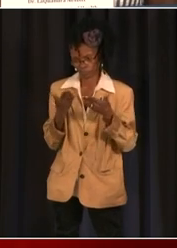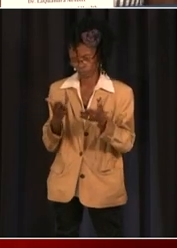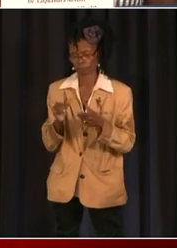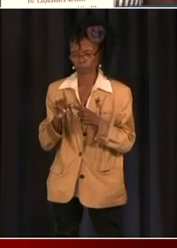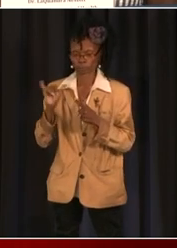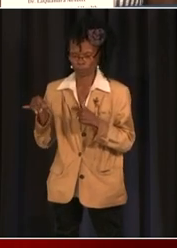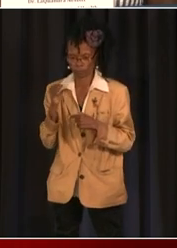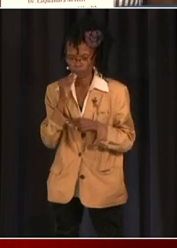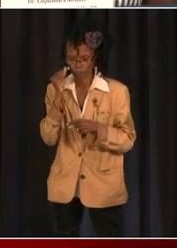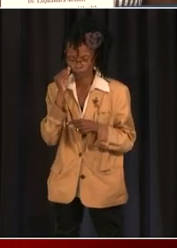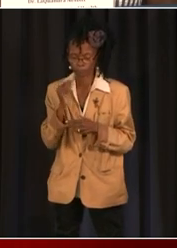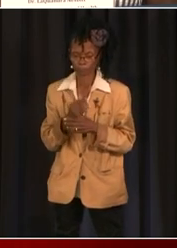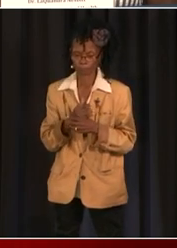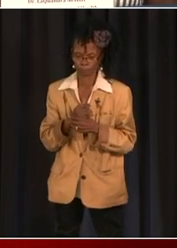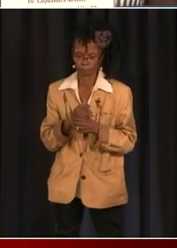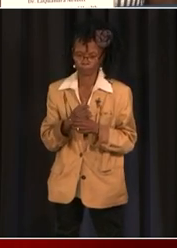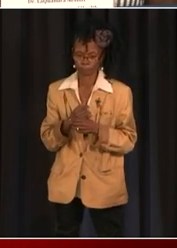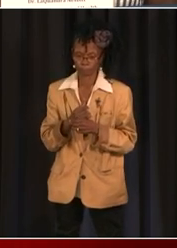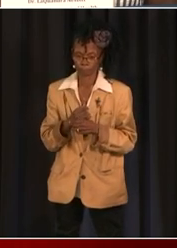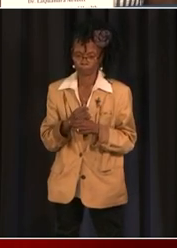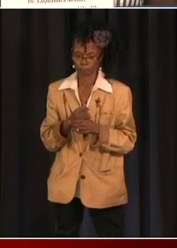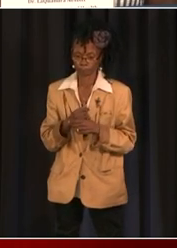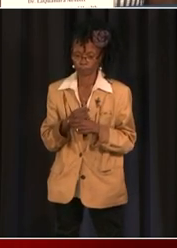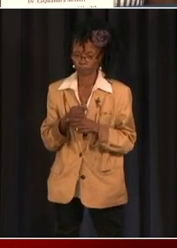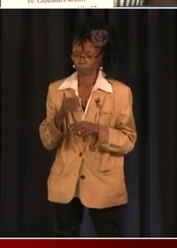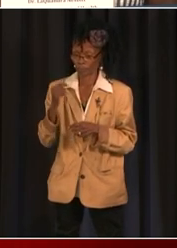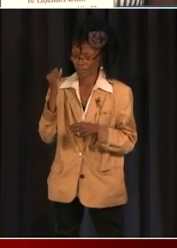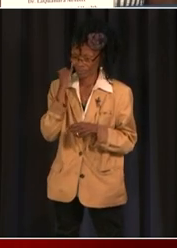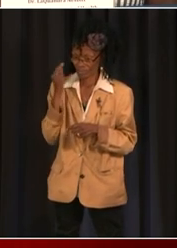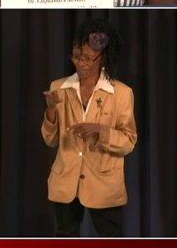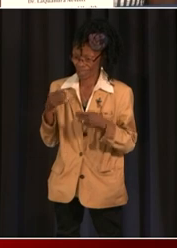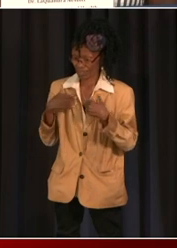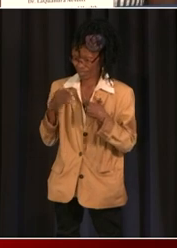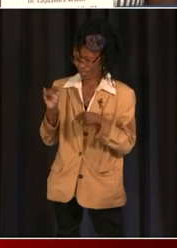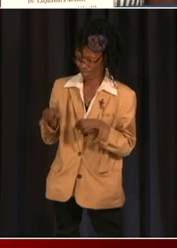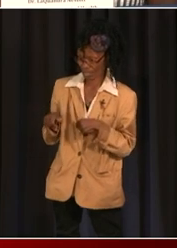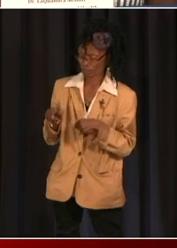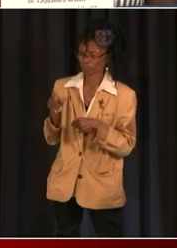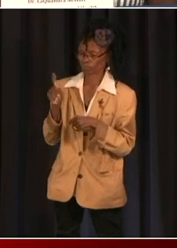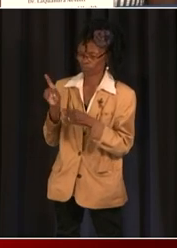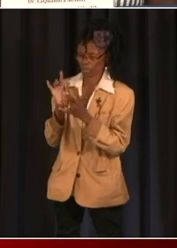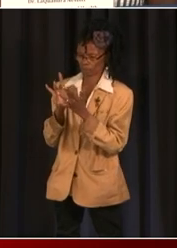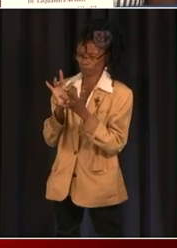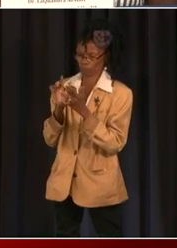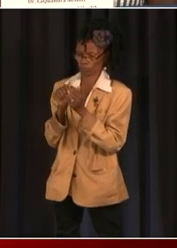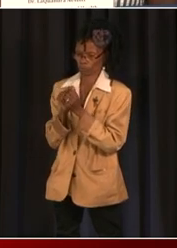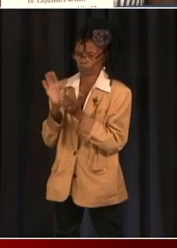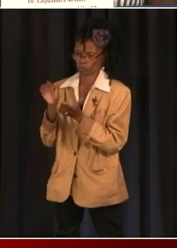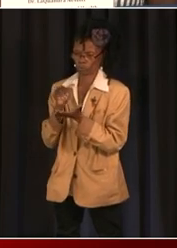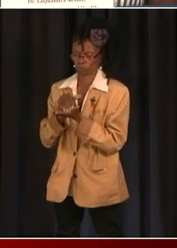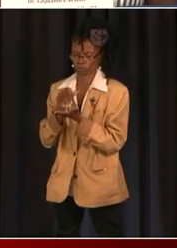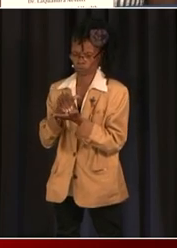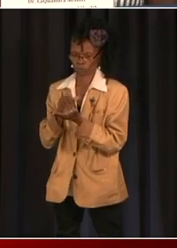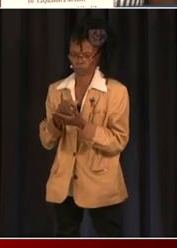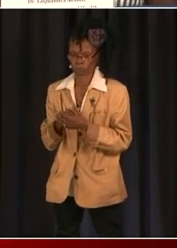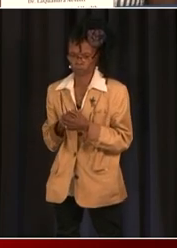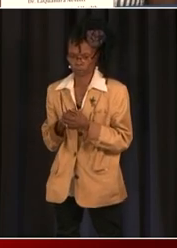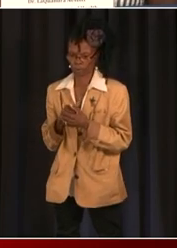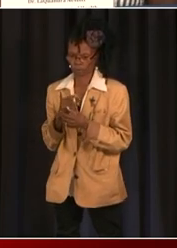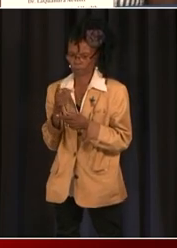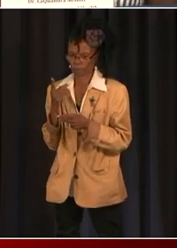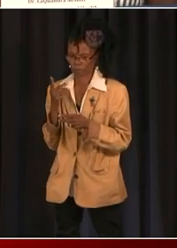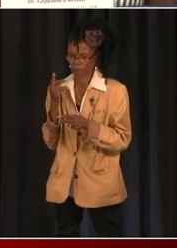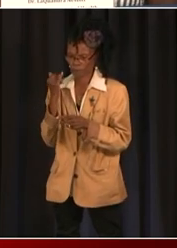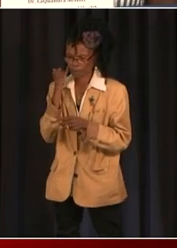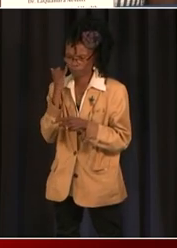in touch with their healthcare provider if their child has a chronic health condition to be able to ascertain whether or not the symptoms